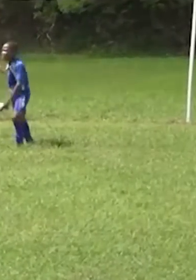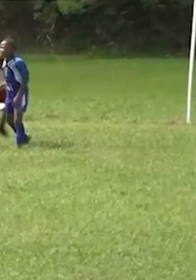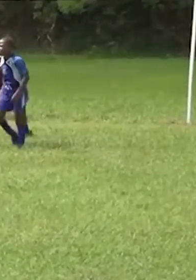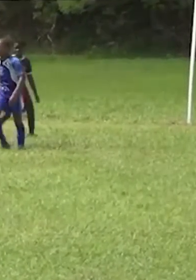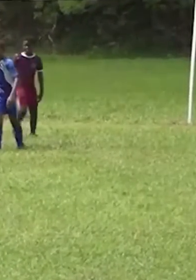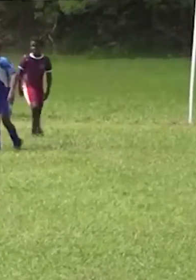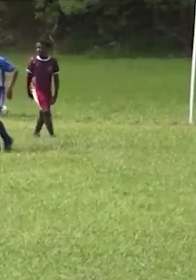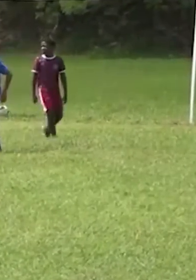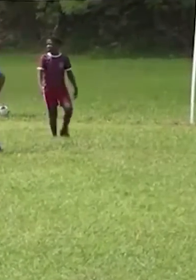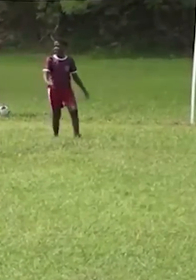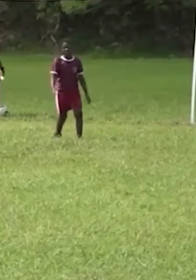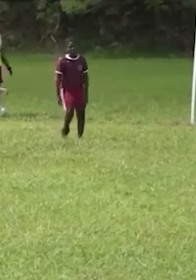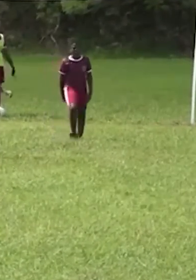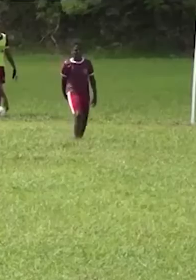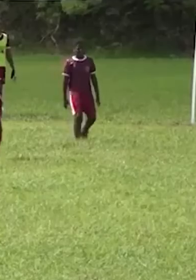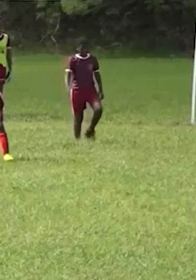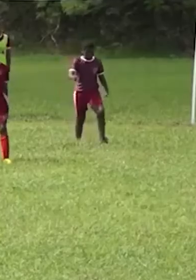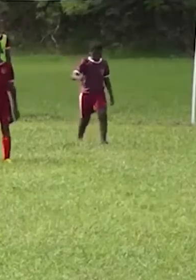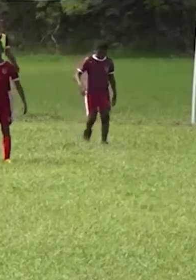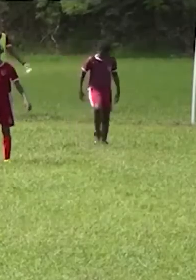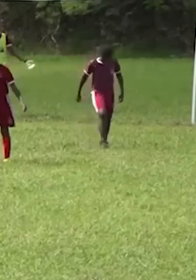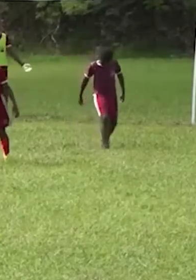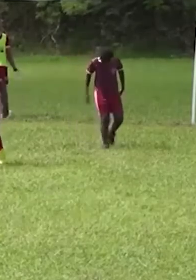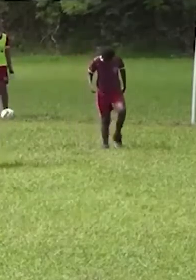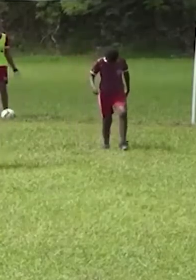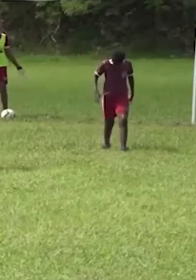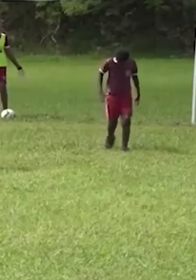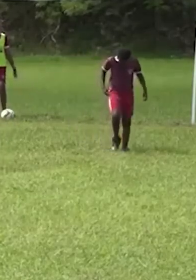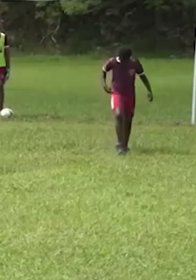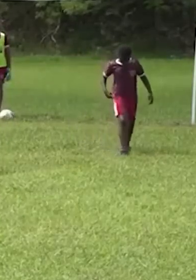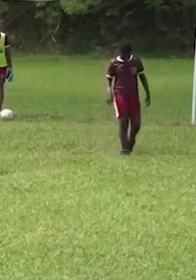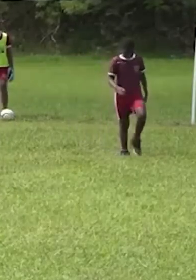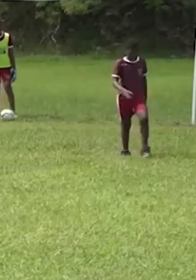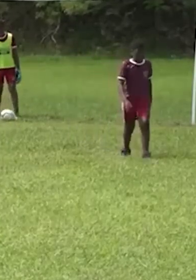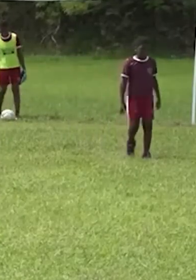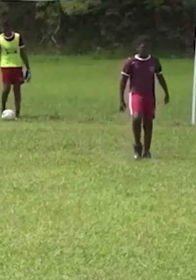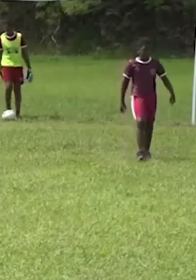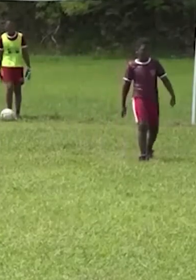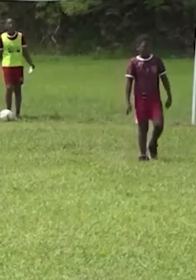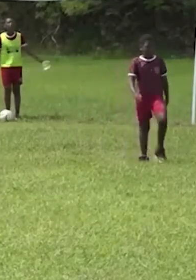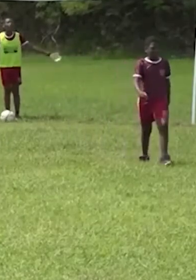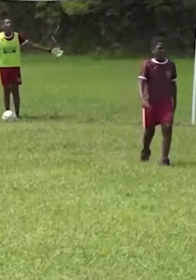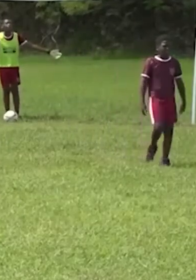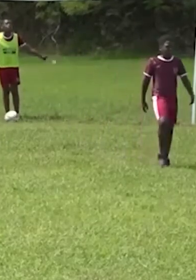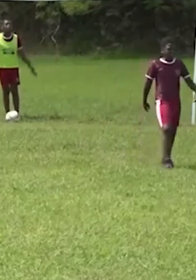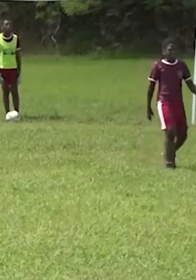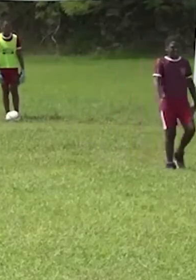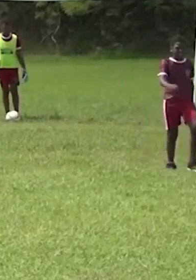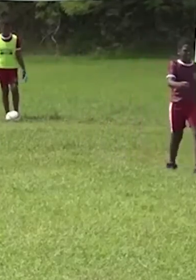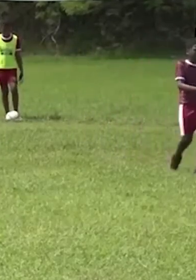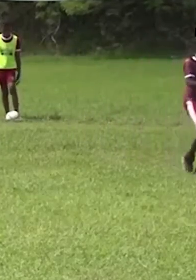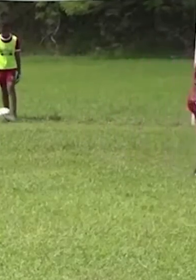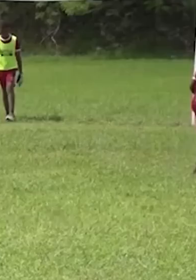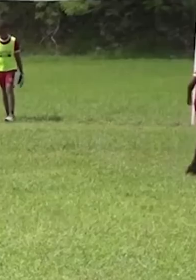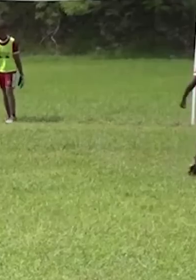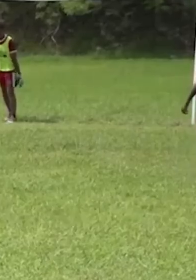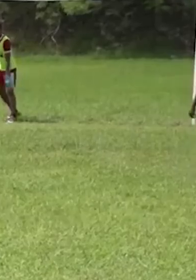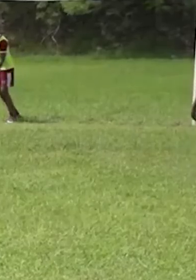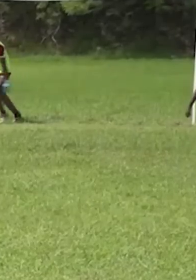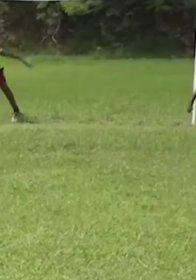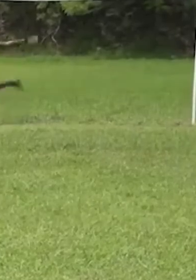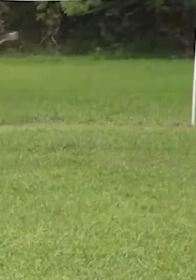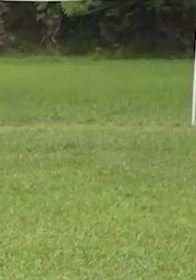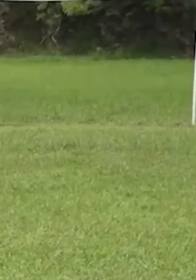keeper. Through the fingers and across the line. Varchet complete. 3-0 now. Zayden Haynes-Pierce on the score